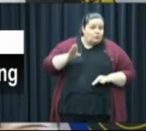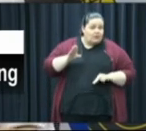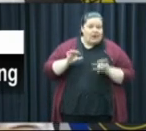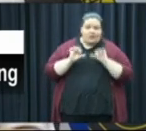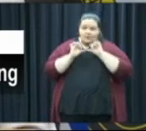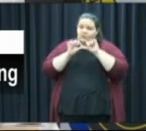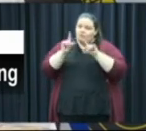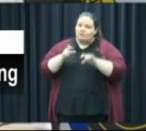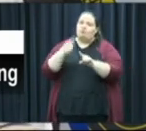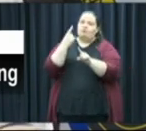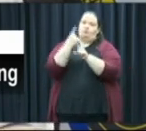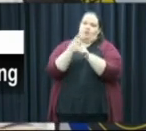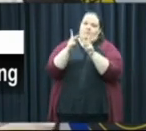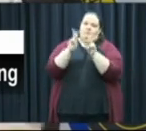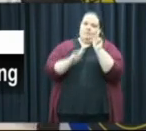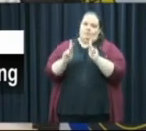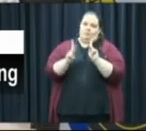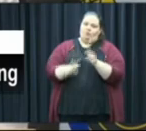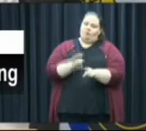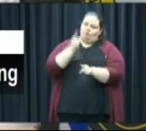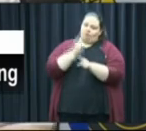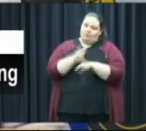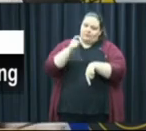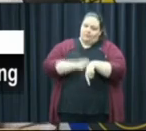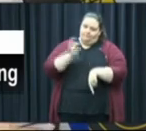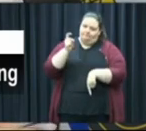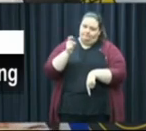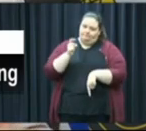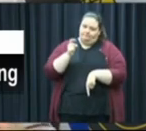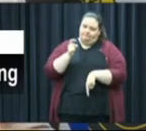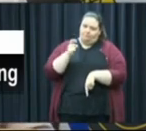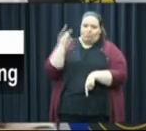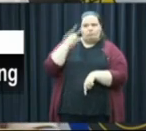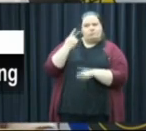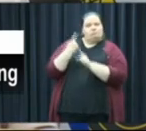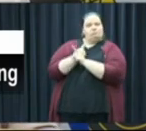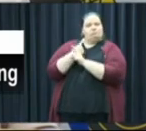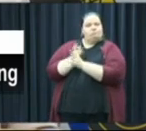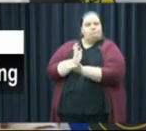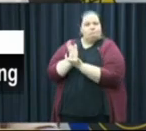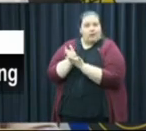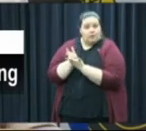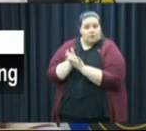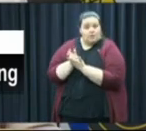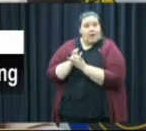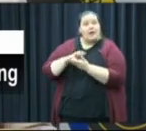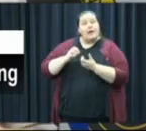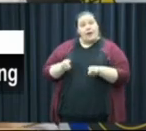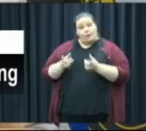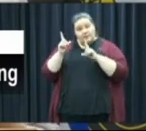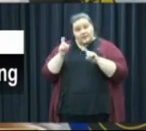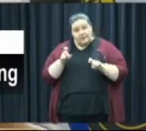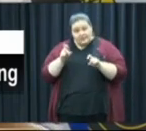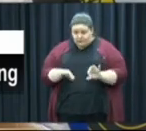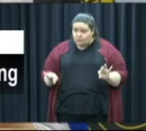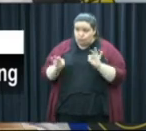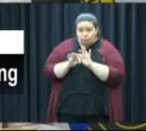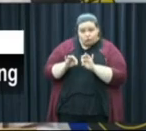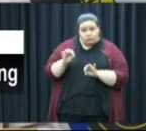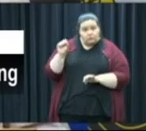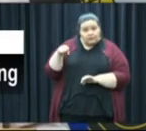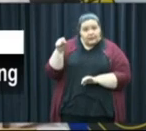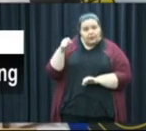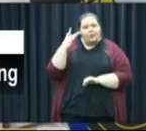test the right people at the right time for the right reasons. And the number of tests will continue to be important because in order to maintain